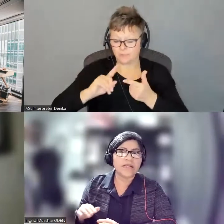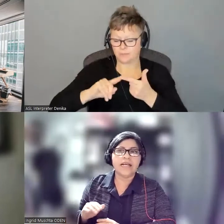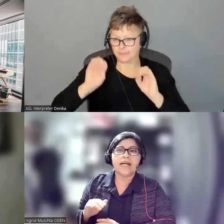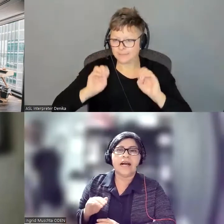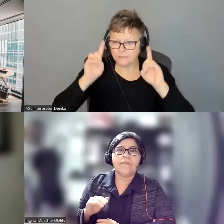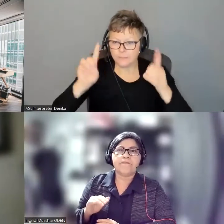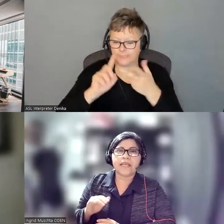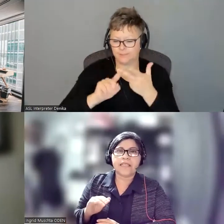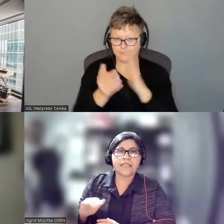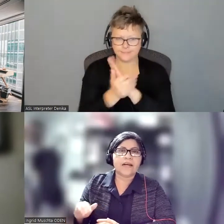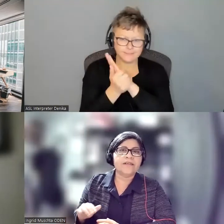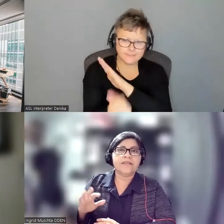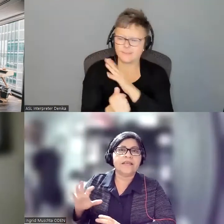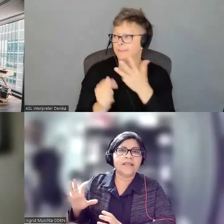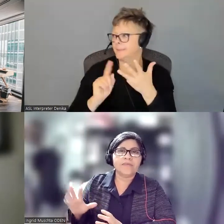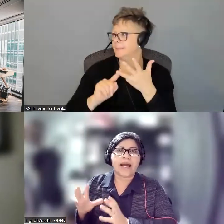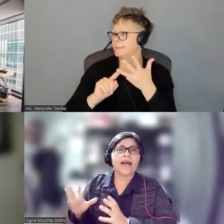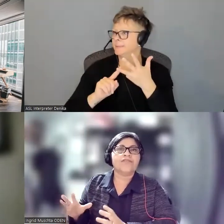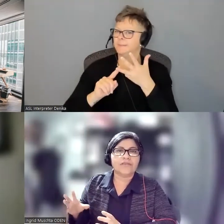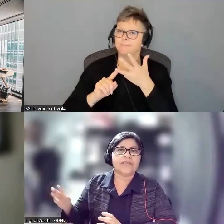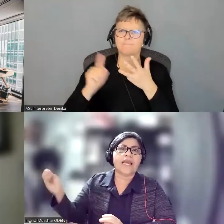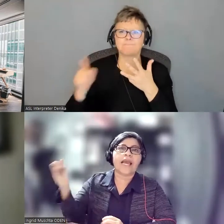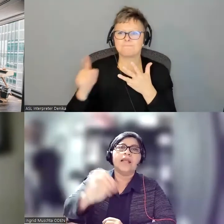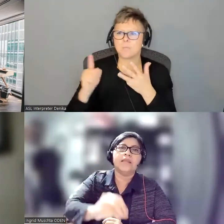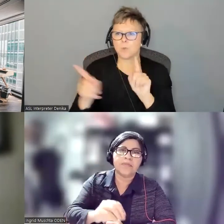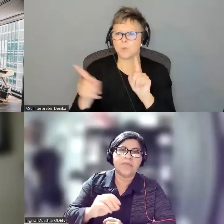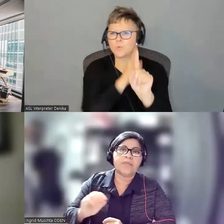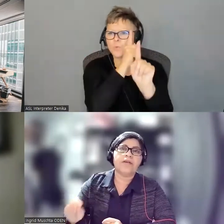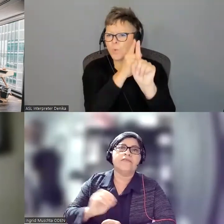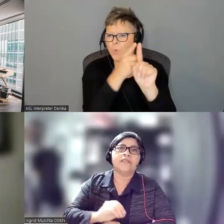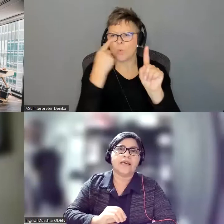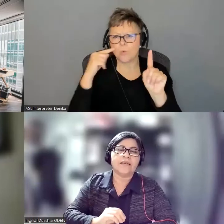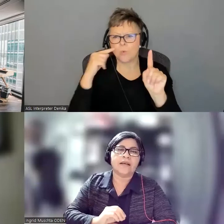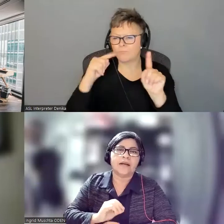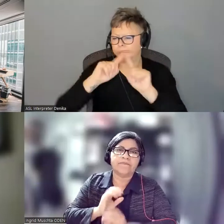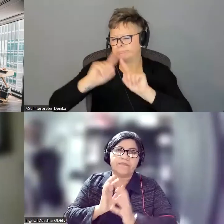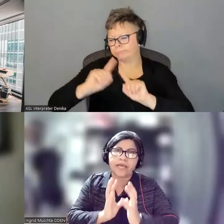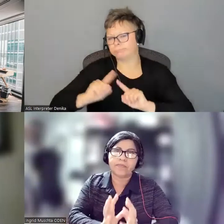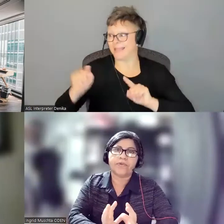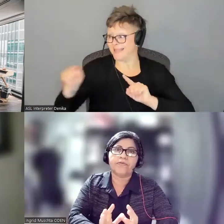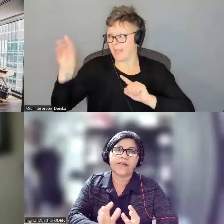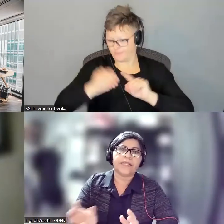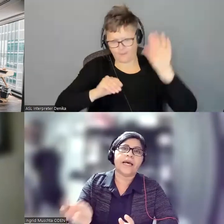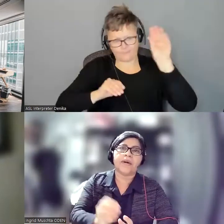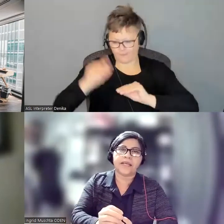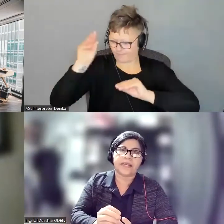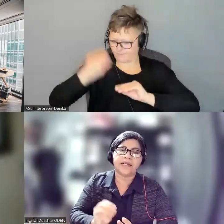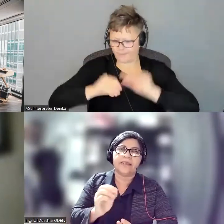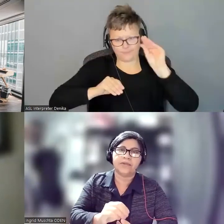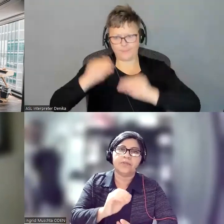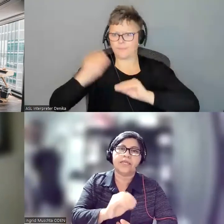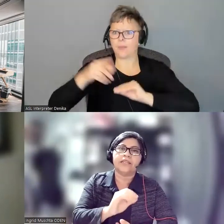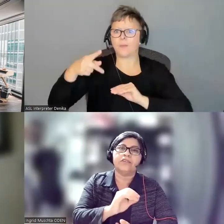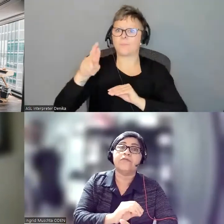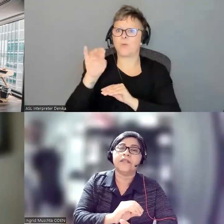their desires and passions can then be part of that profile in that bucket that